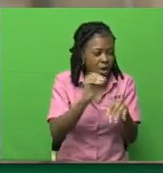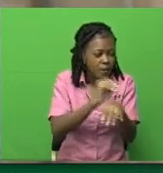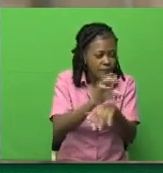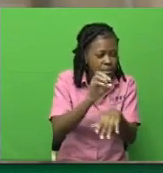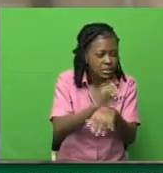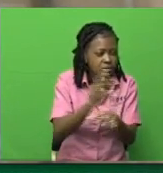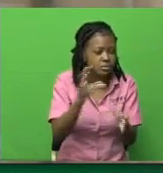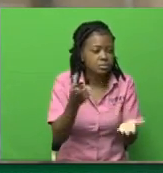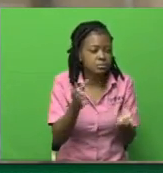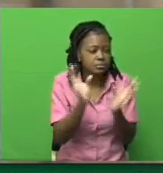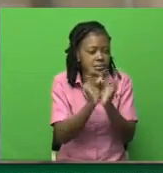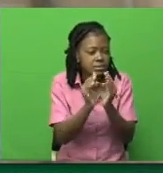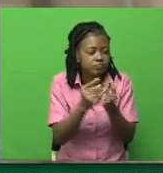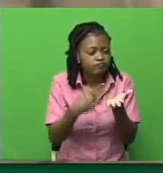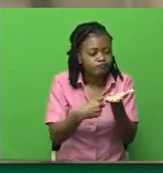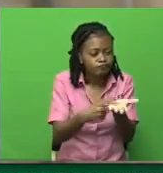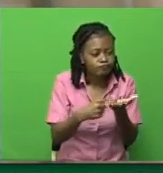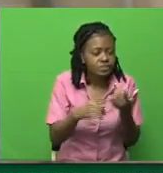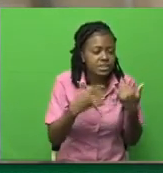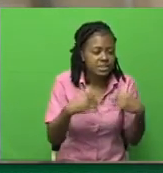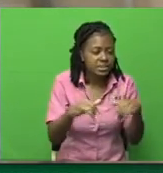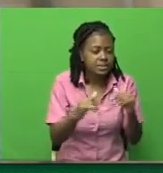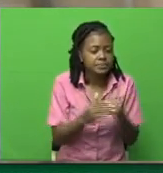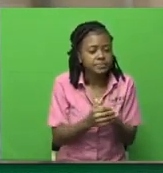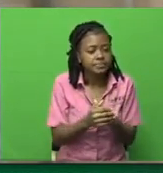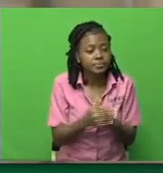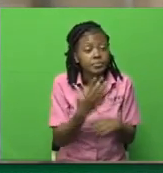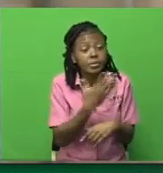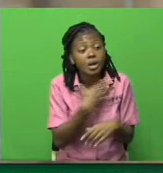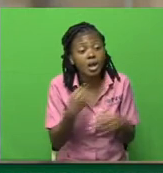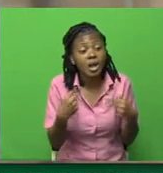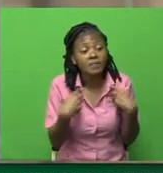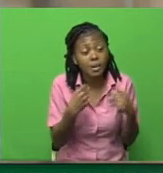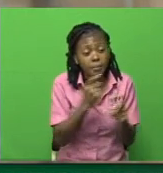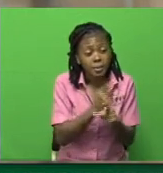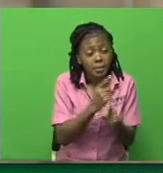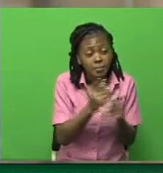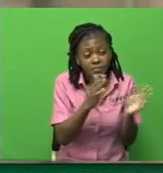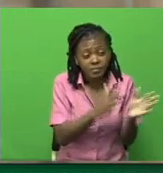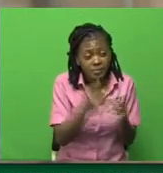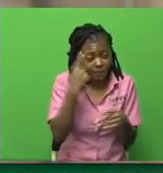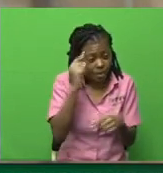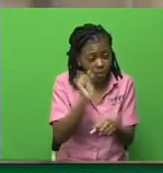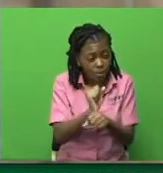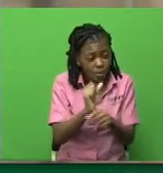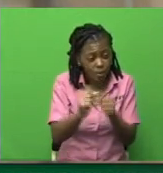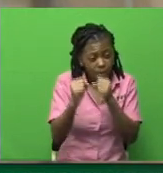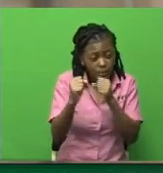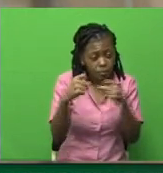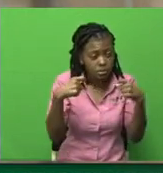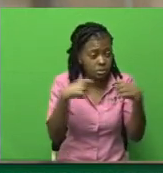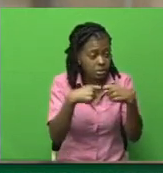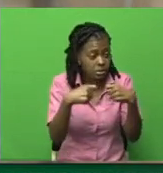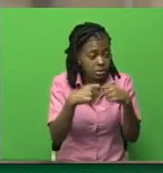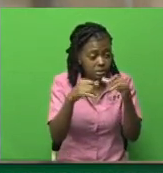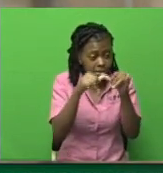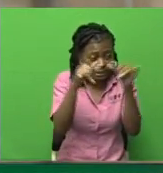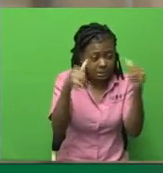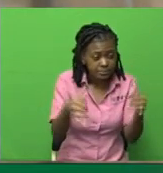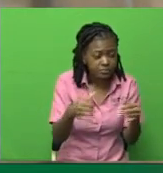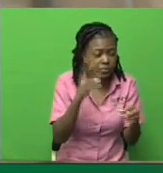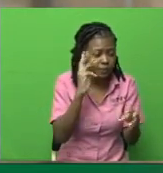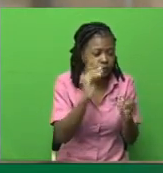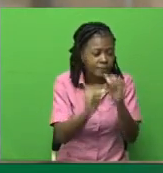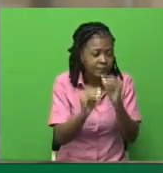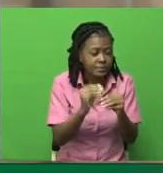to develop various islanding schemes for the power system and that recommendation is being acted upon